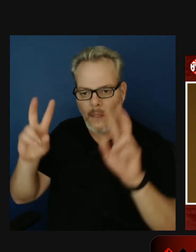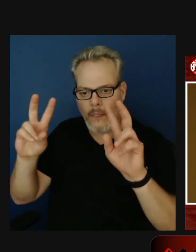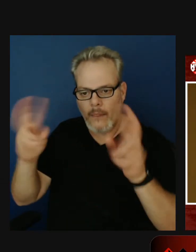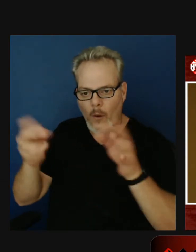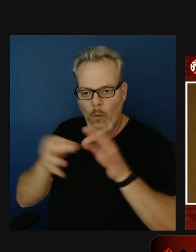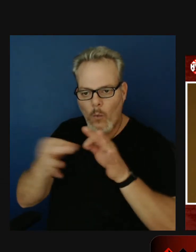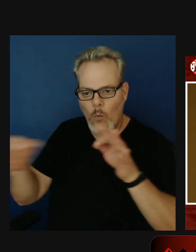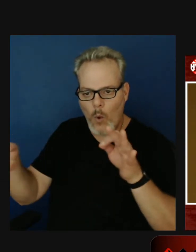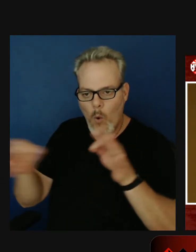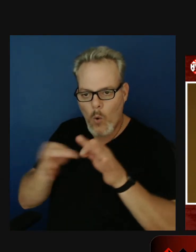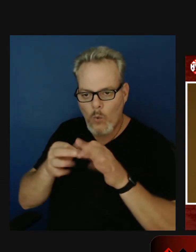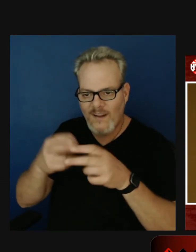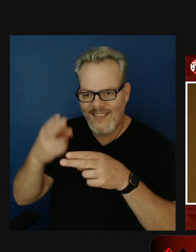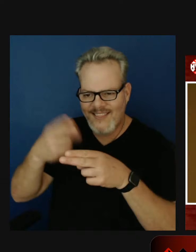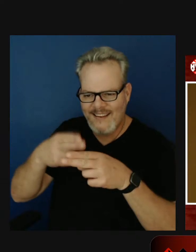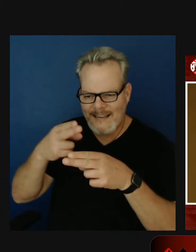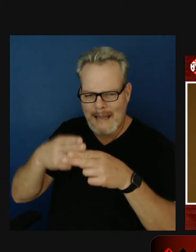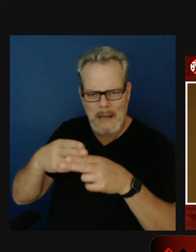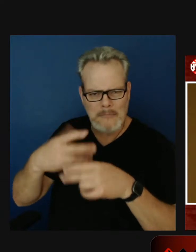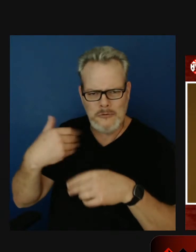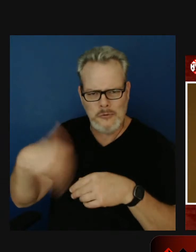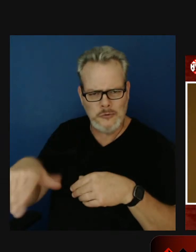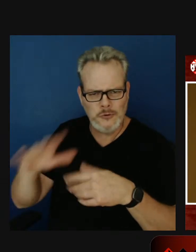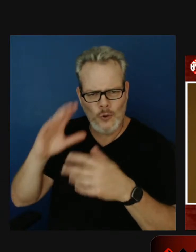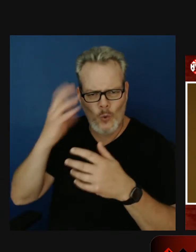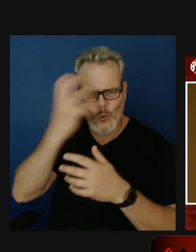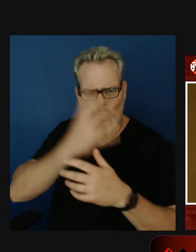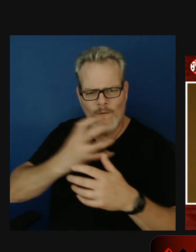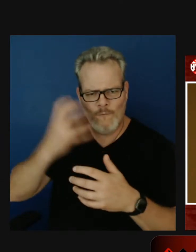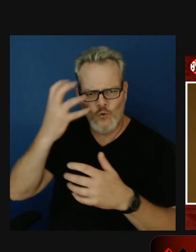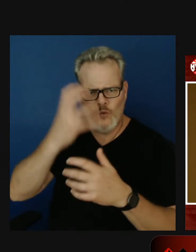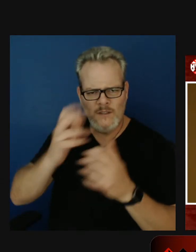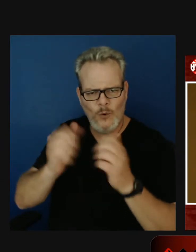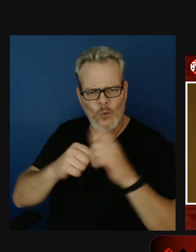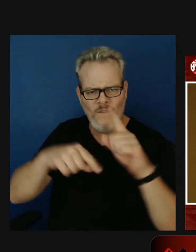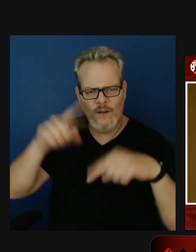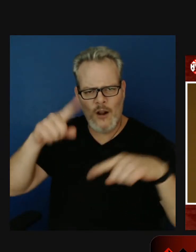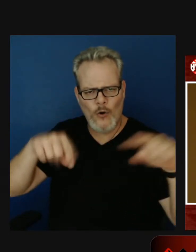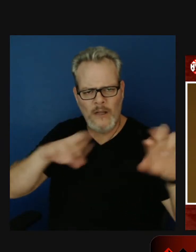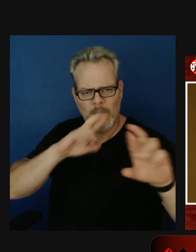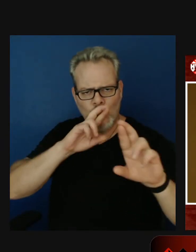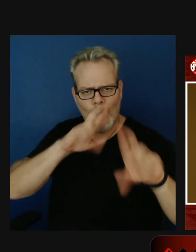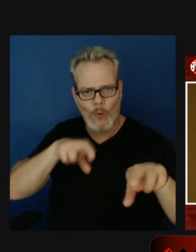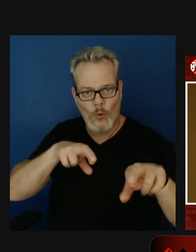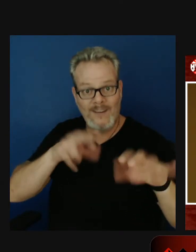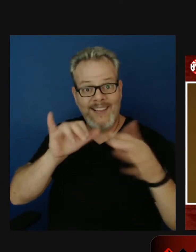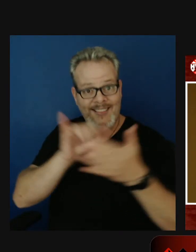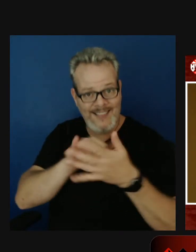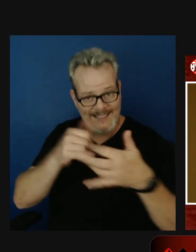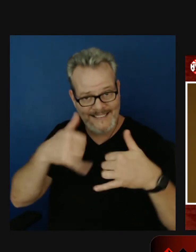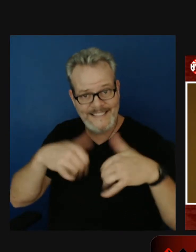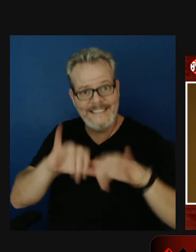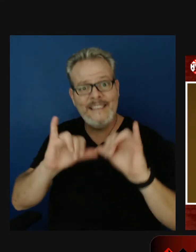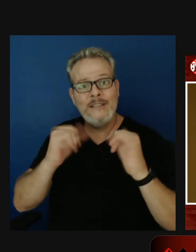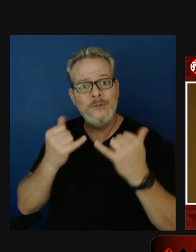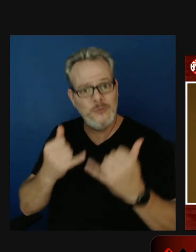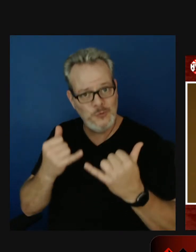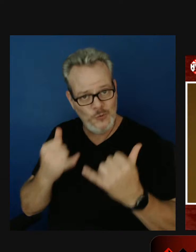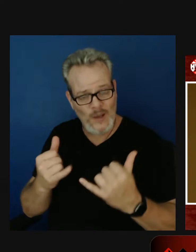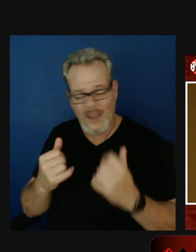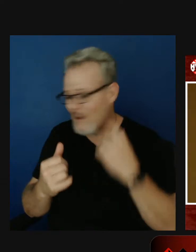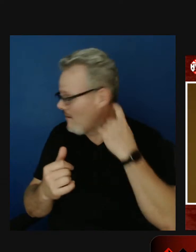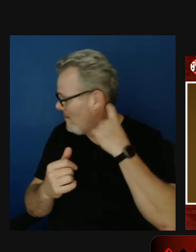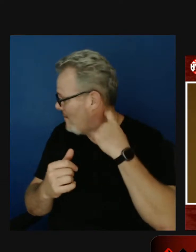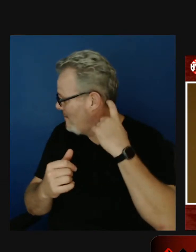here. The names are so confused in the various reports. And that holds true today. I go back and I look at a lot of